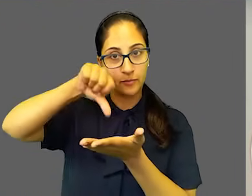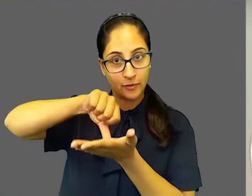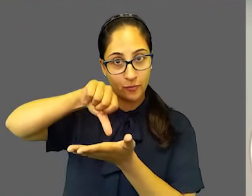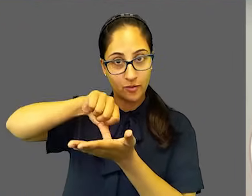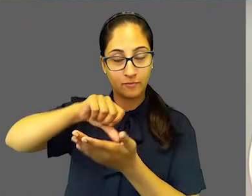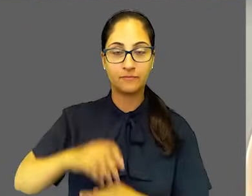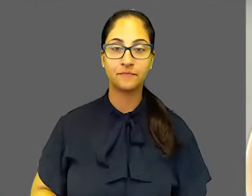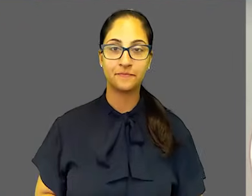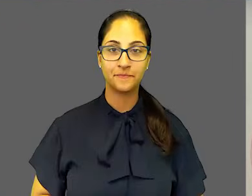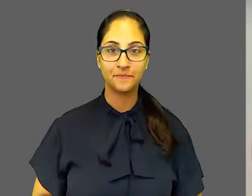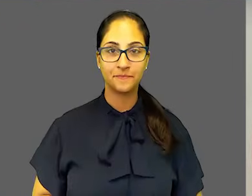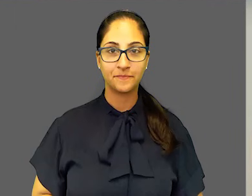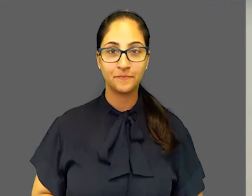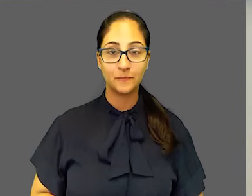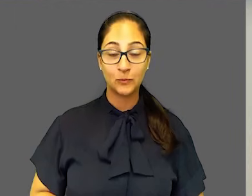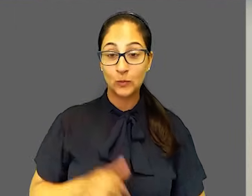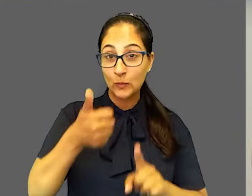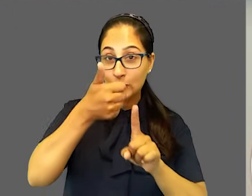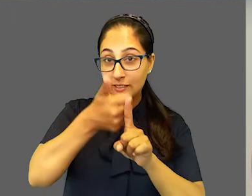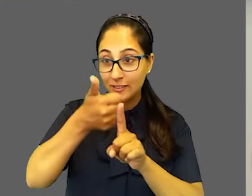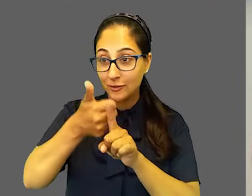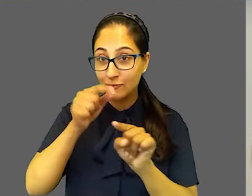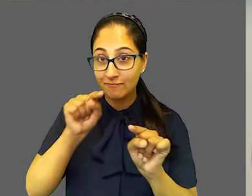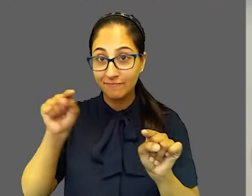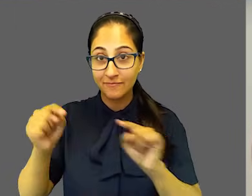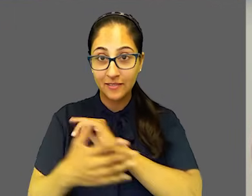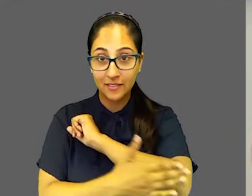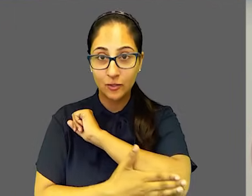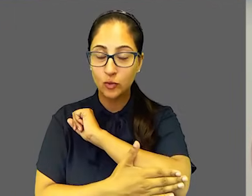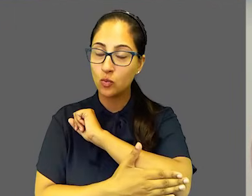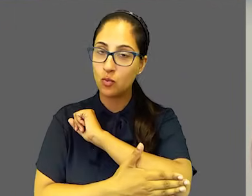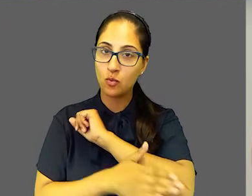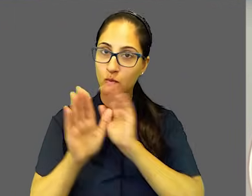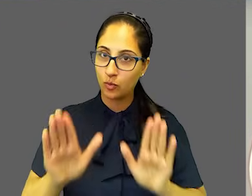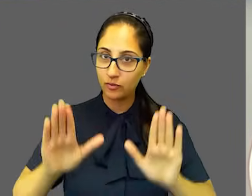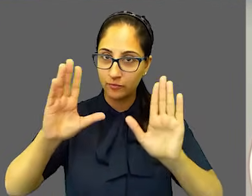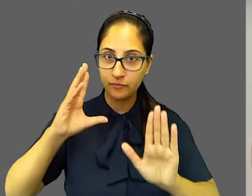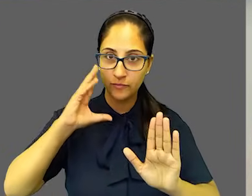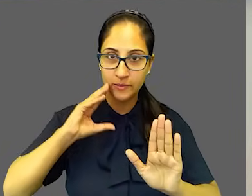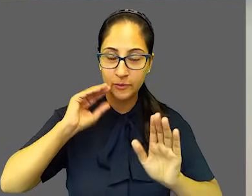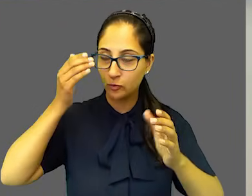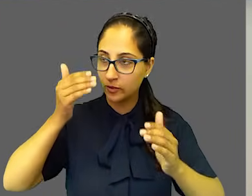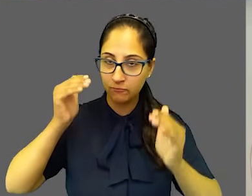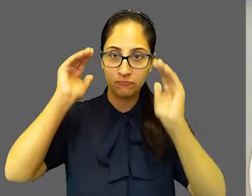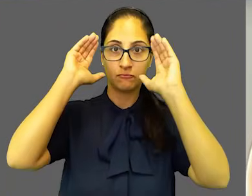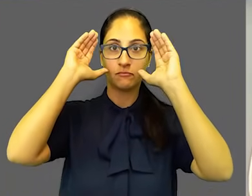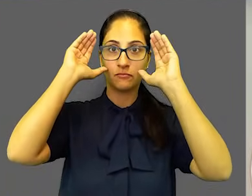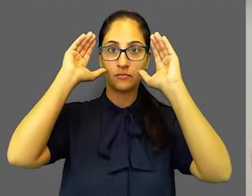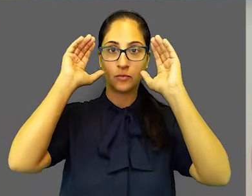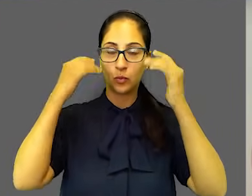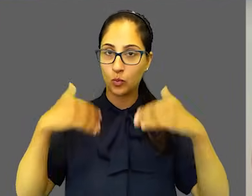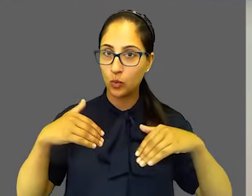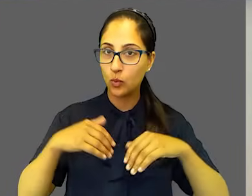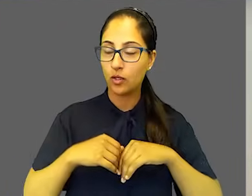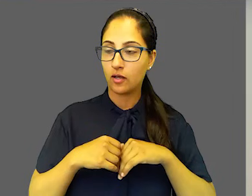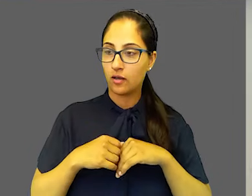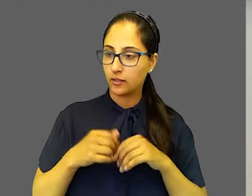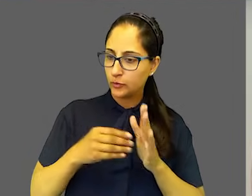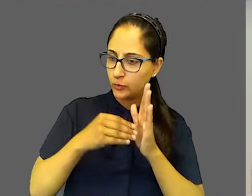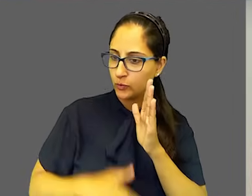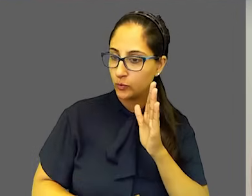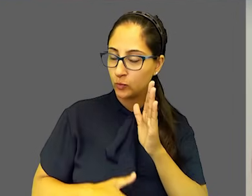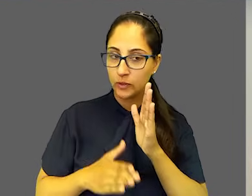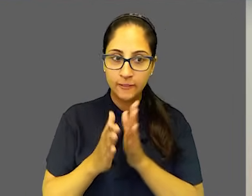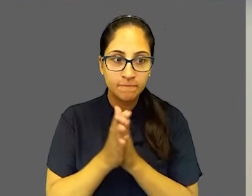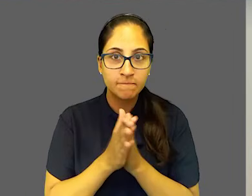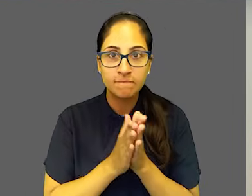So all of them have been very eye-opening and very inspiring. Just seeing these students, how their thirst